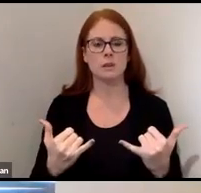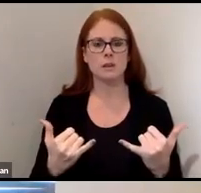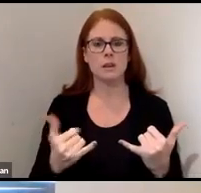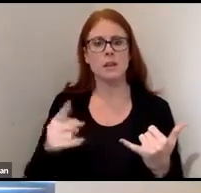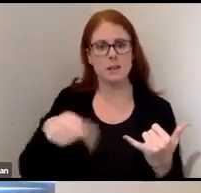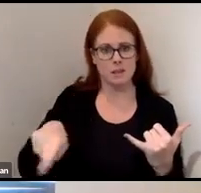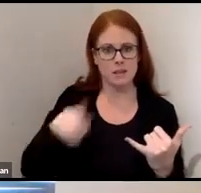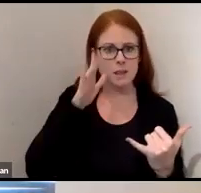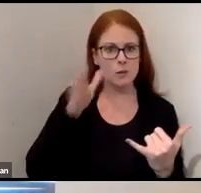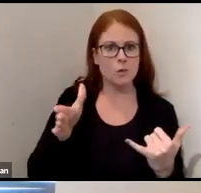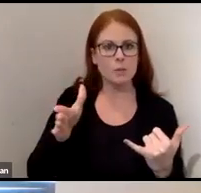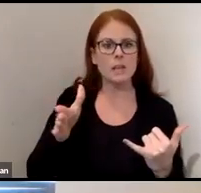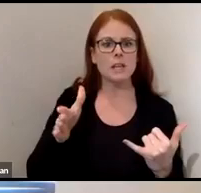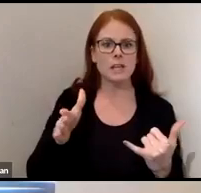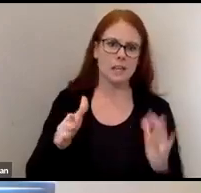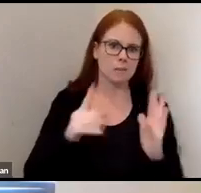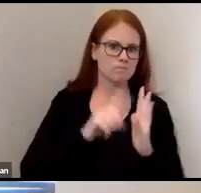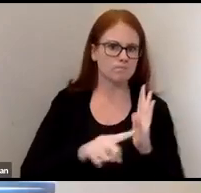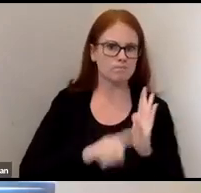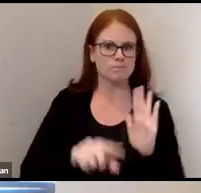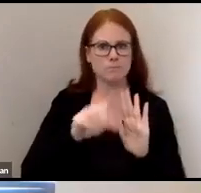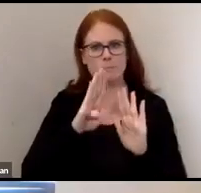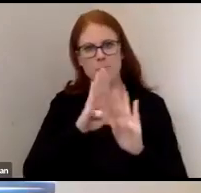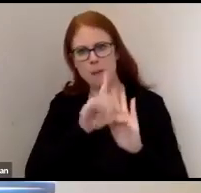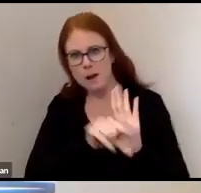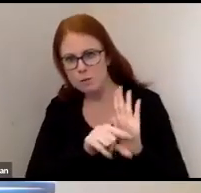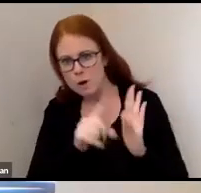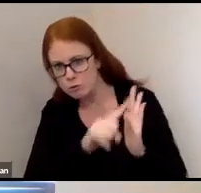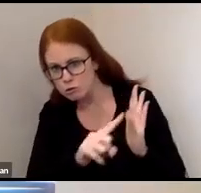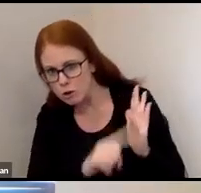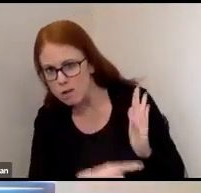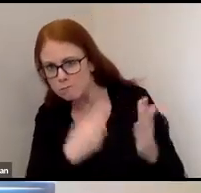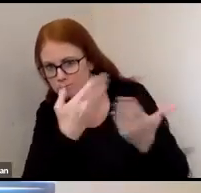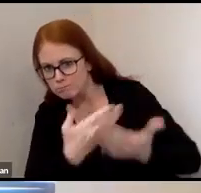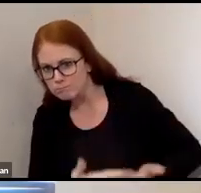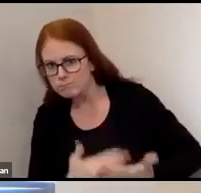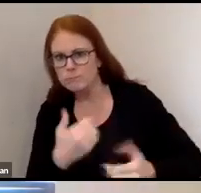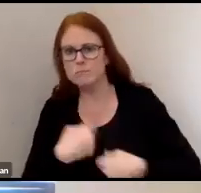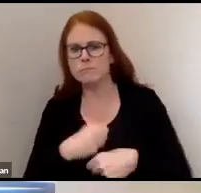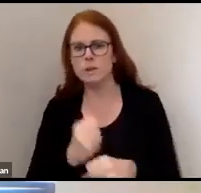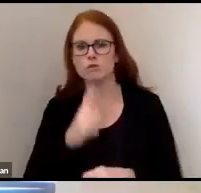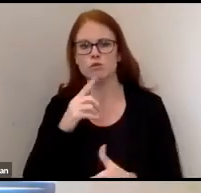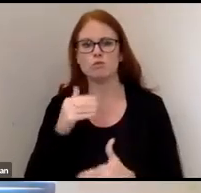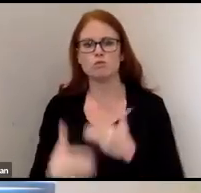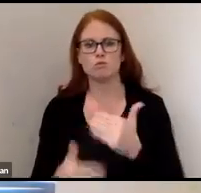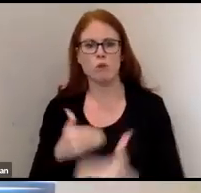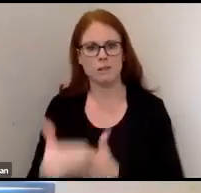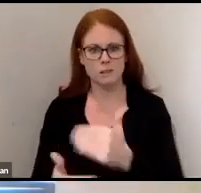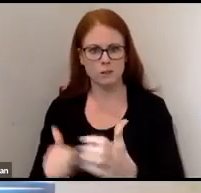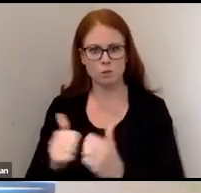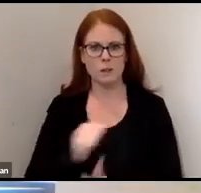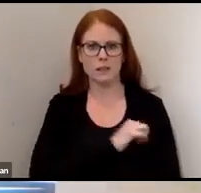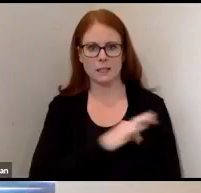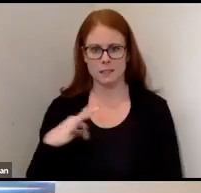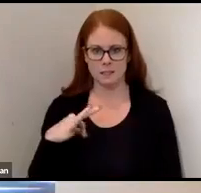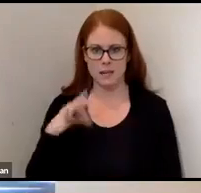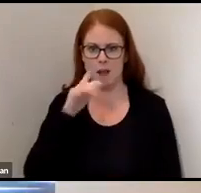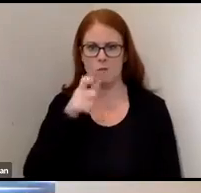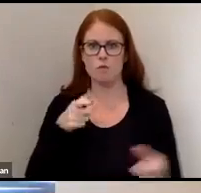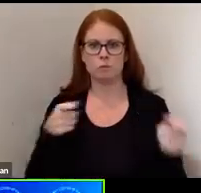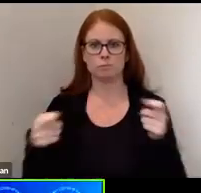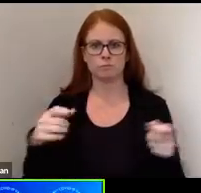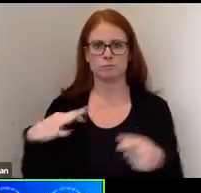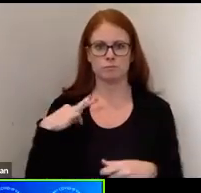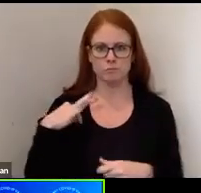they will be vetting and overseeing the process along with our staff who are managing our volunteers